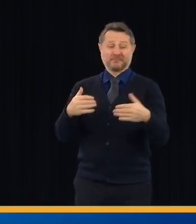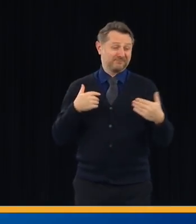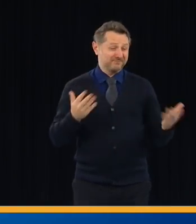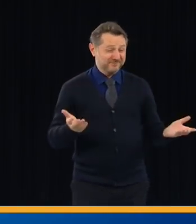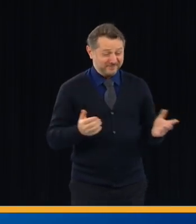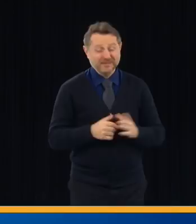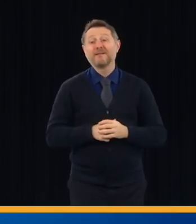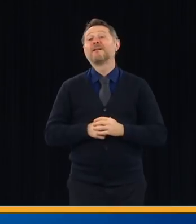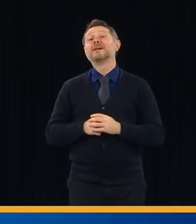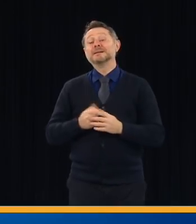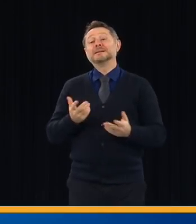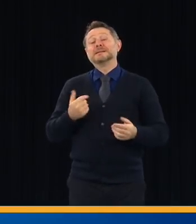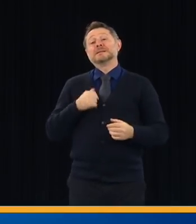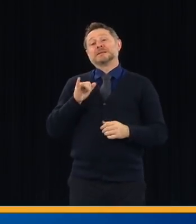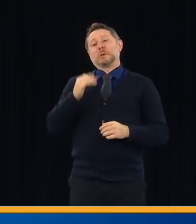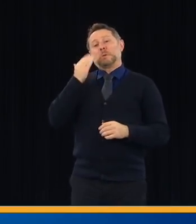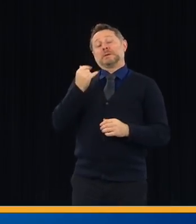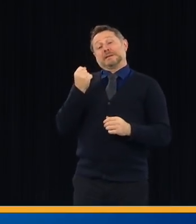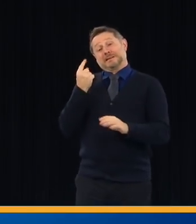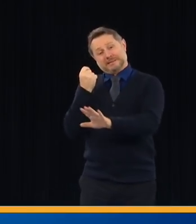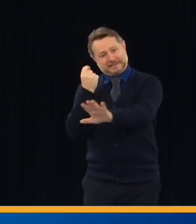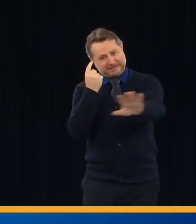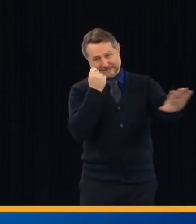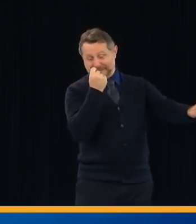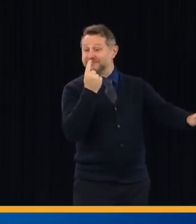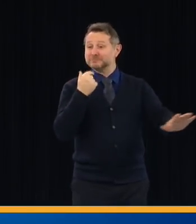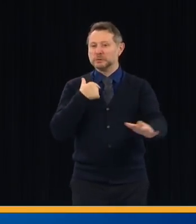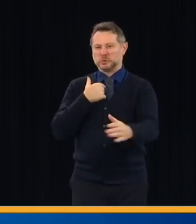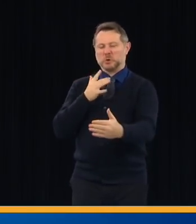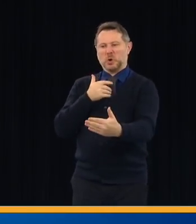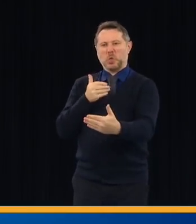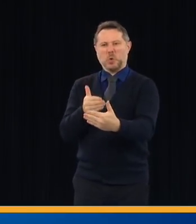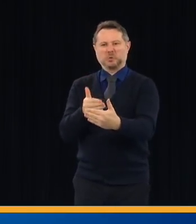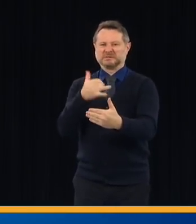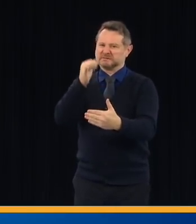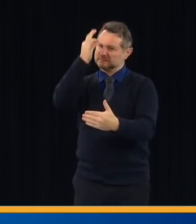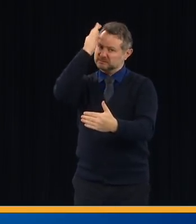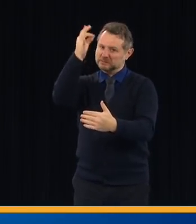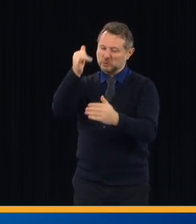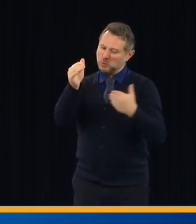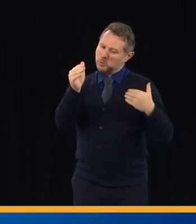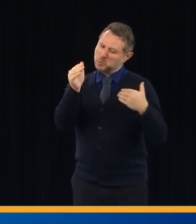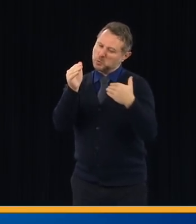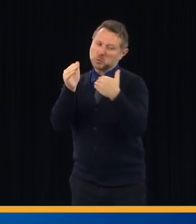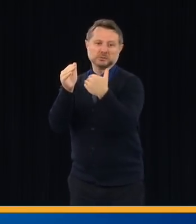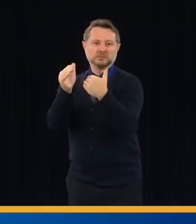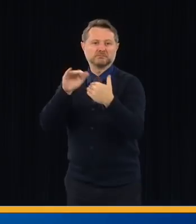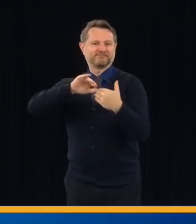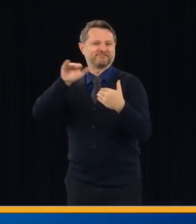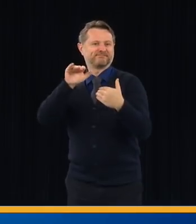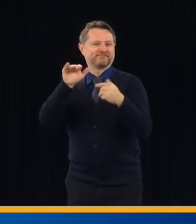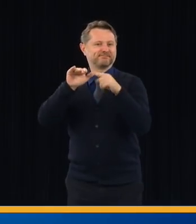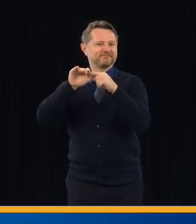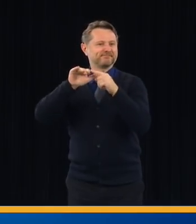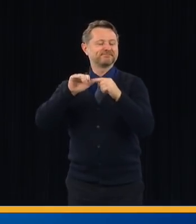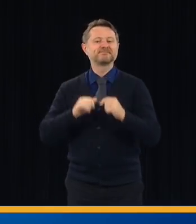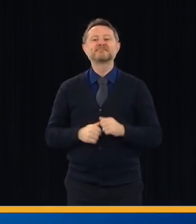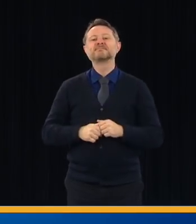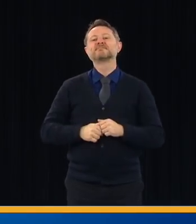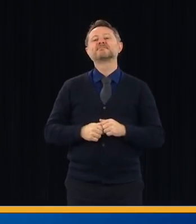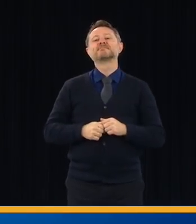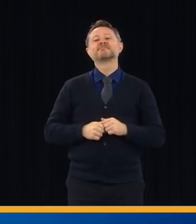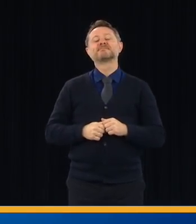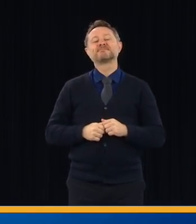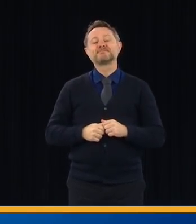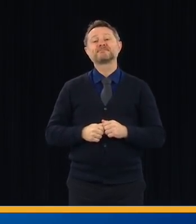date, but we're in that range. So we're not yet at the apex. Part of me would